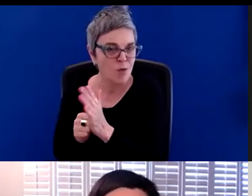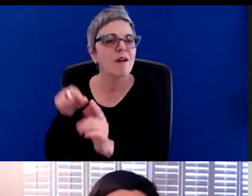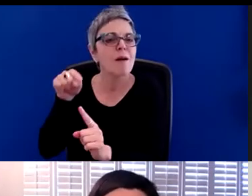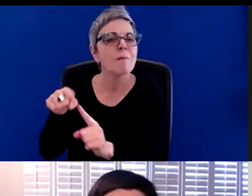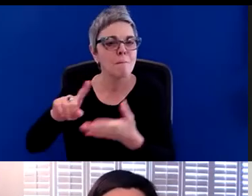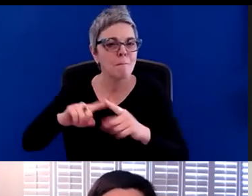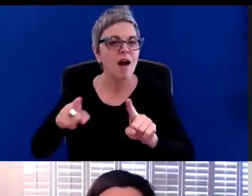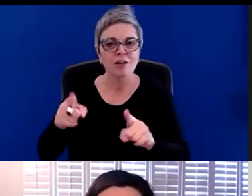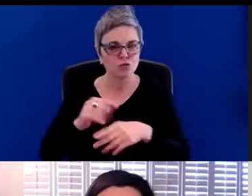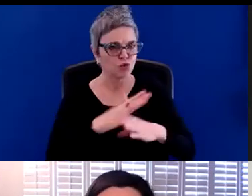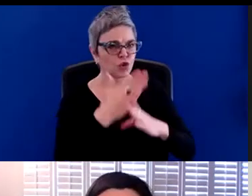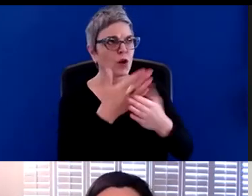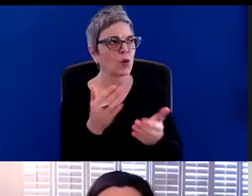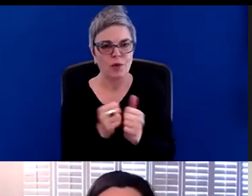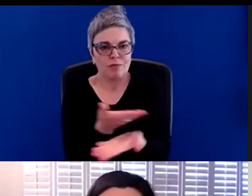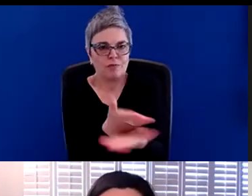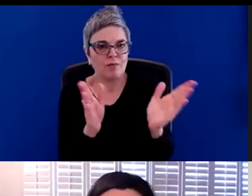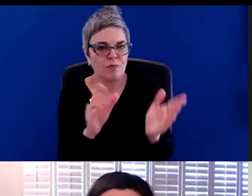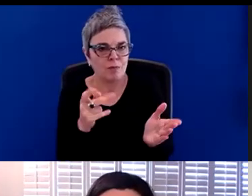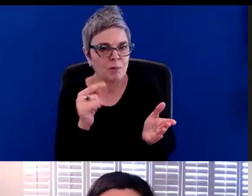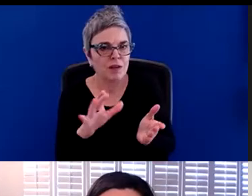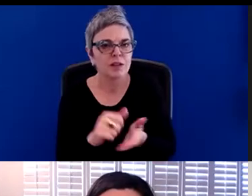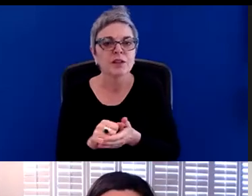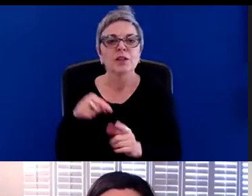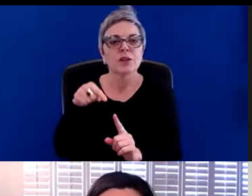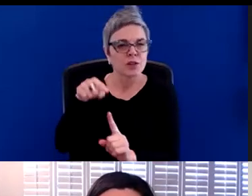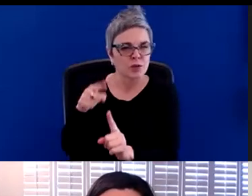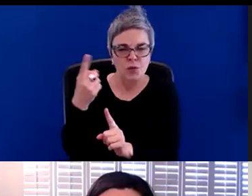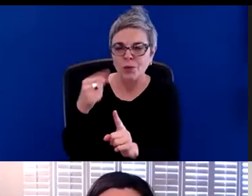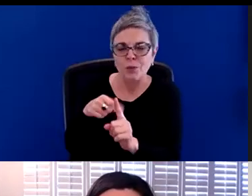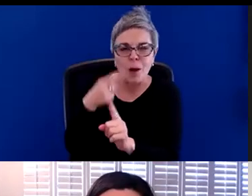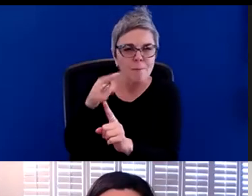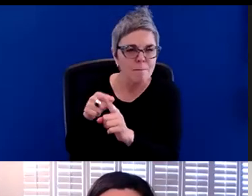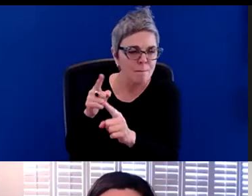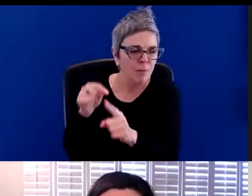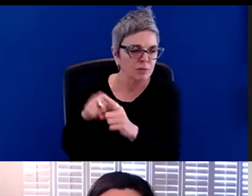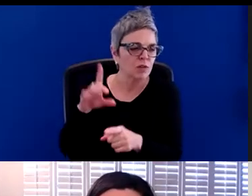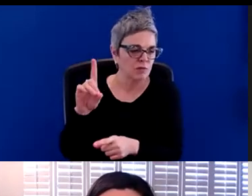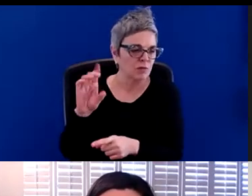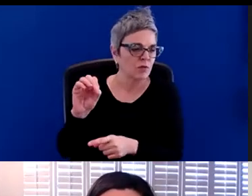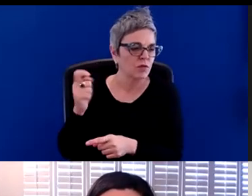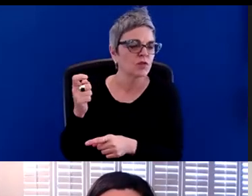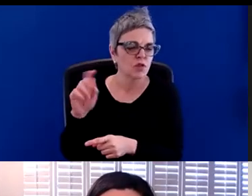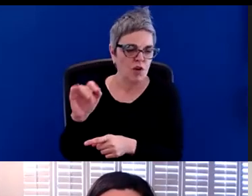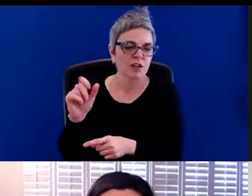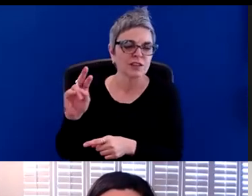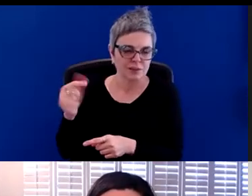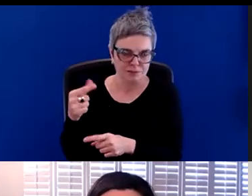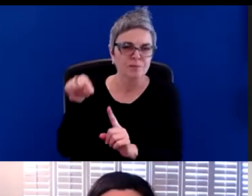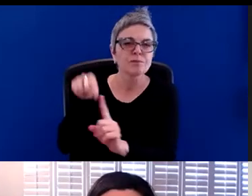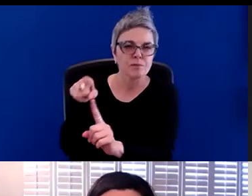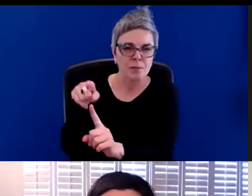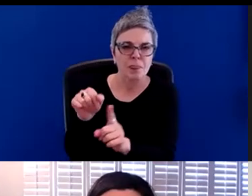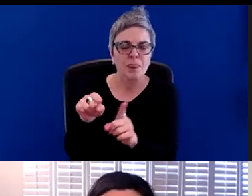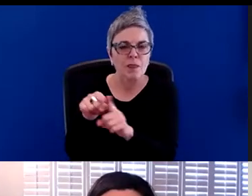in these research spaces is the possibility of doxing or our own research topics or participants who are included